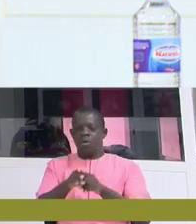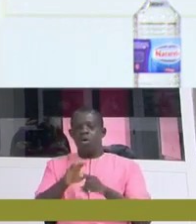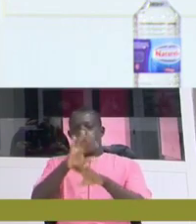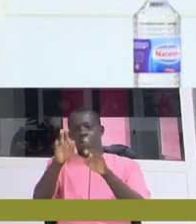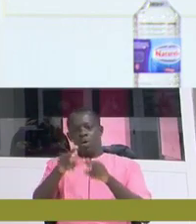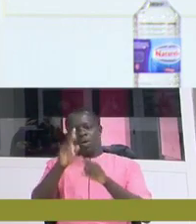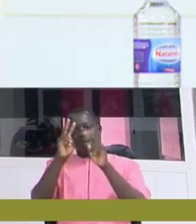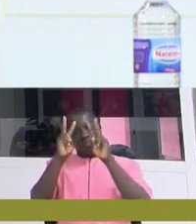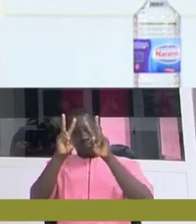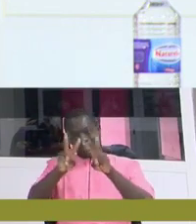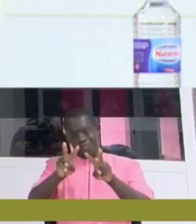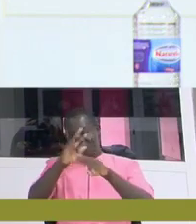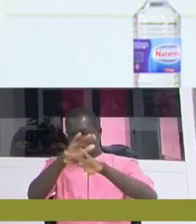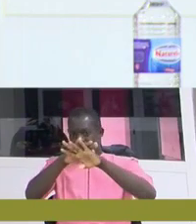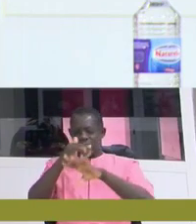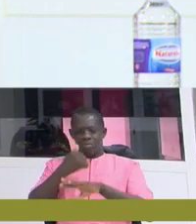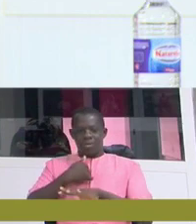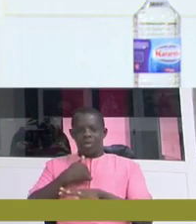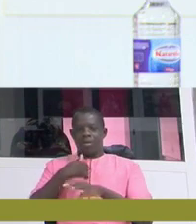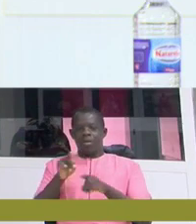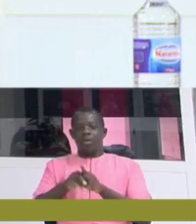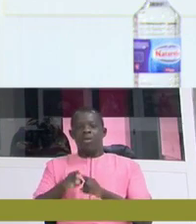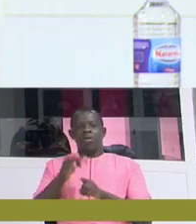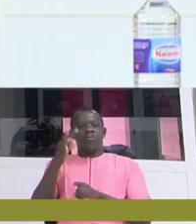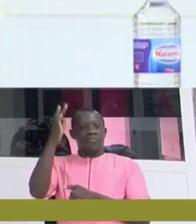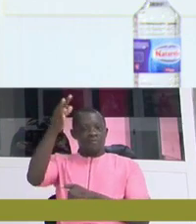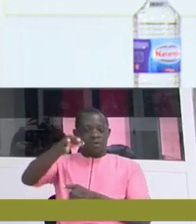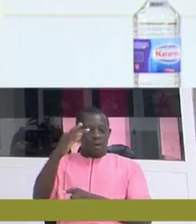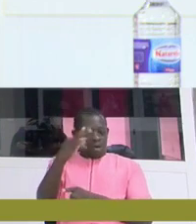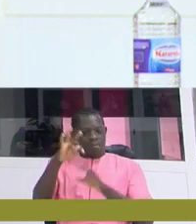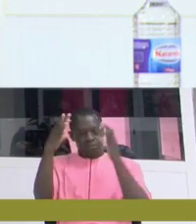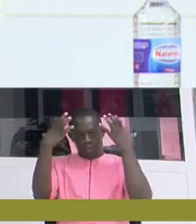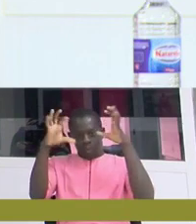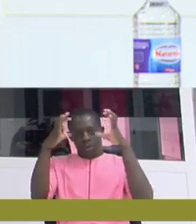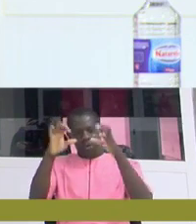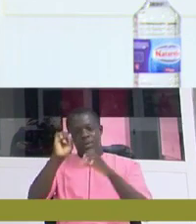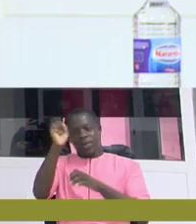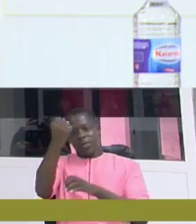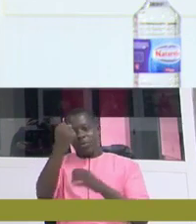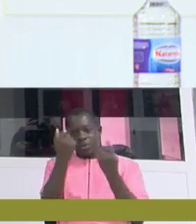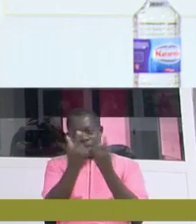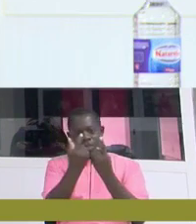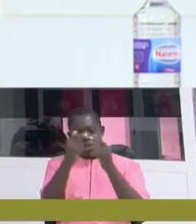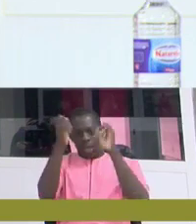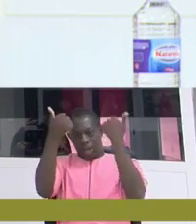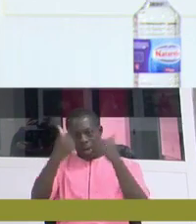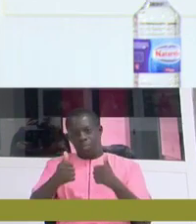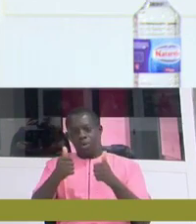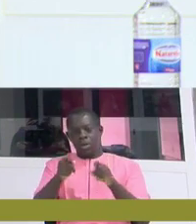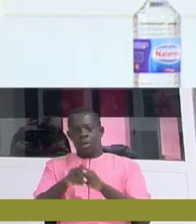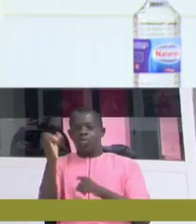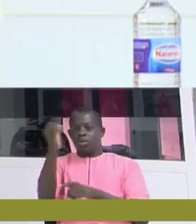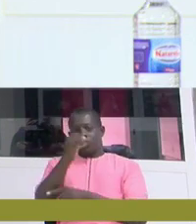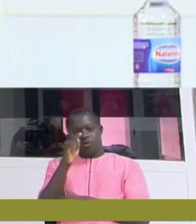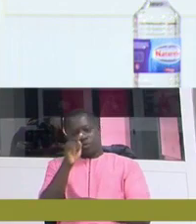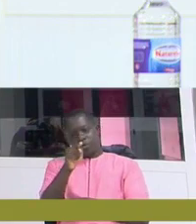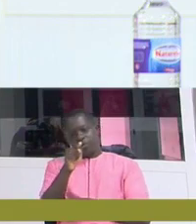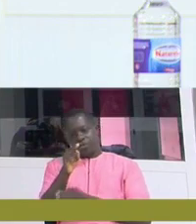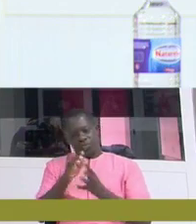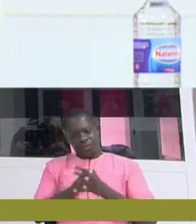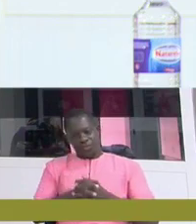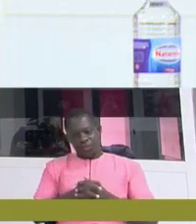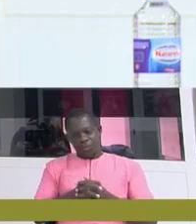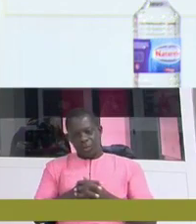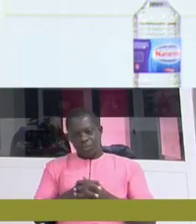they have their eyes on me. Tomorrow, whatever difficulties I face, it will be because of